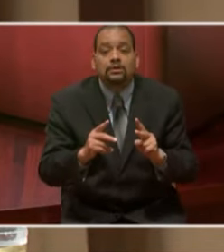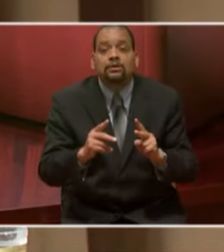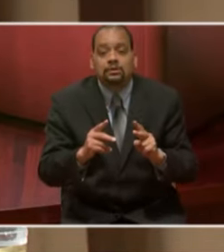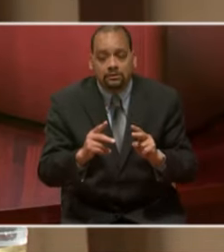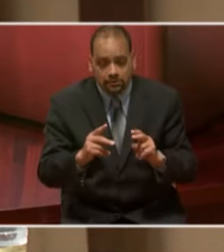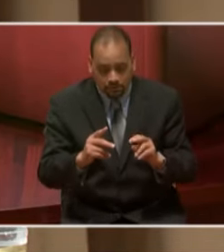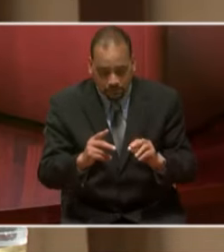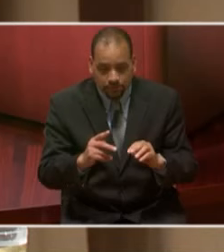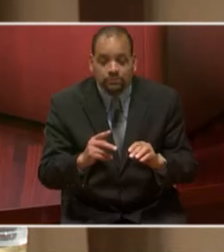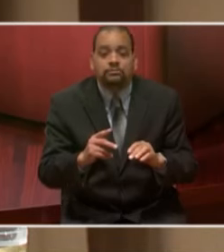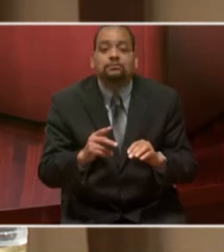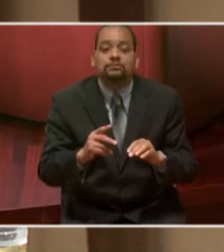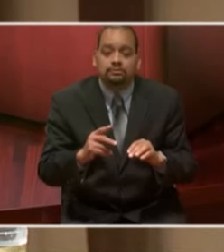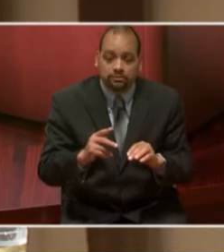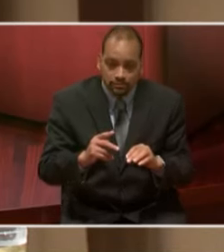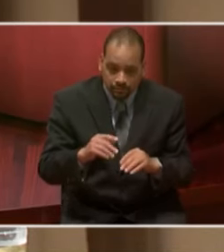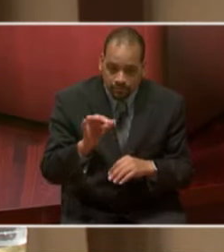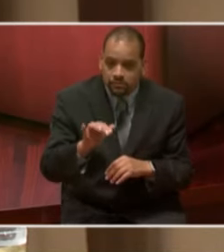out.